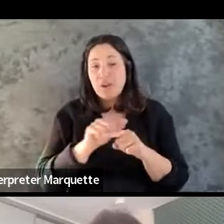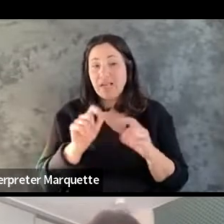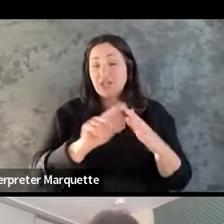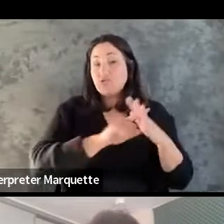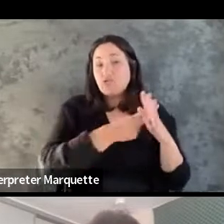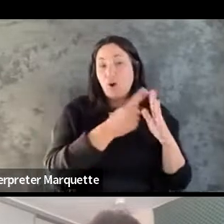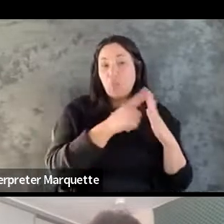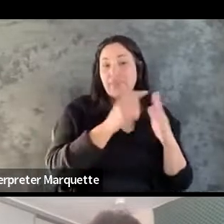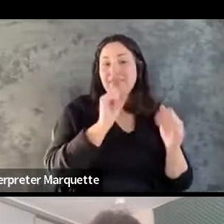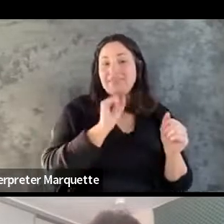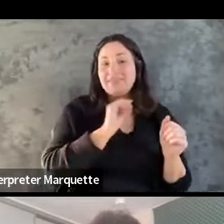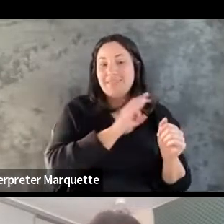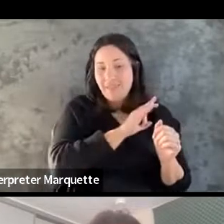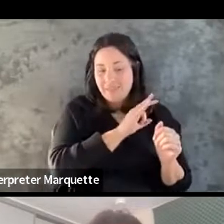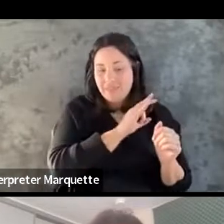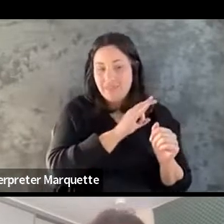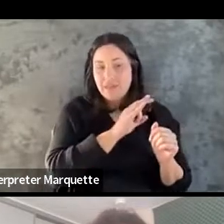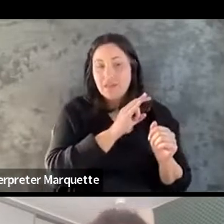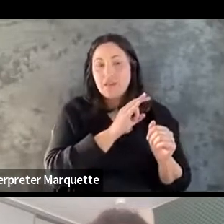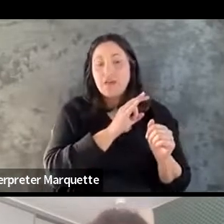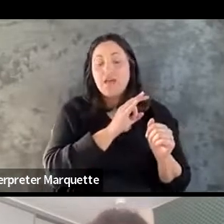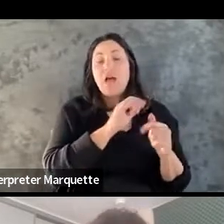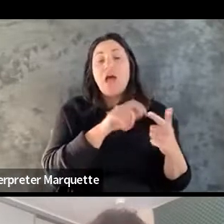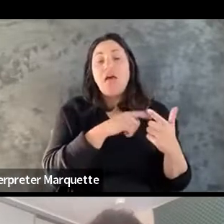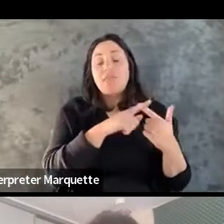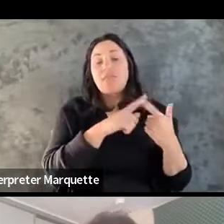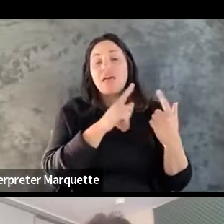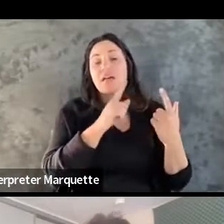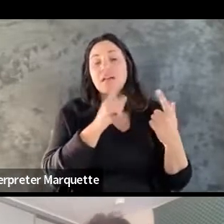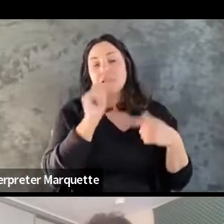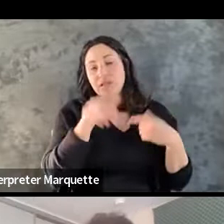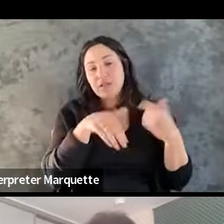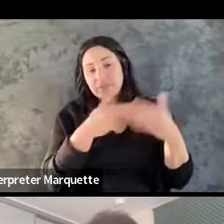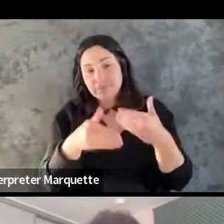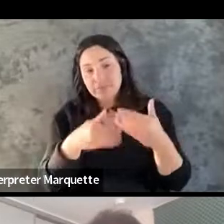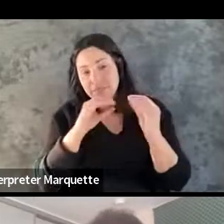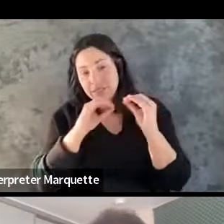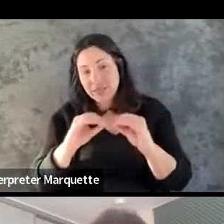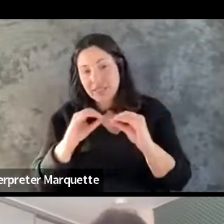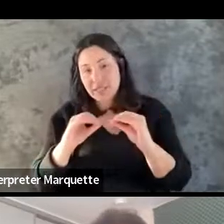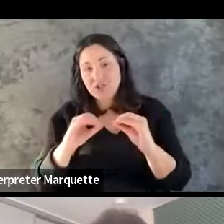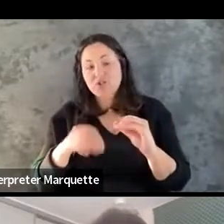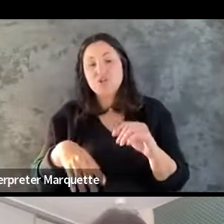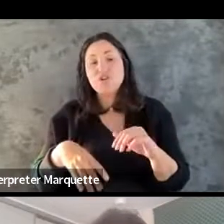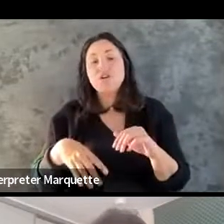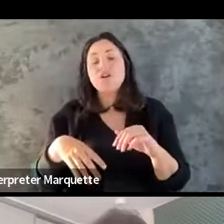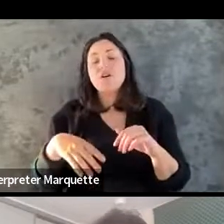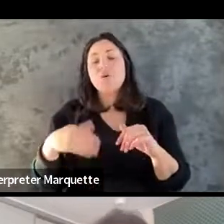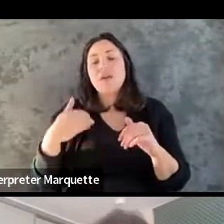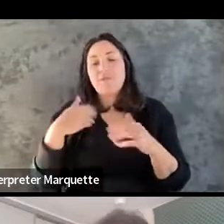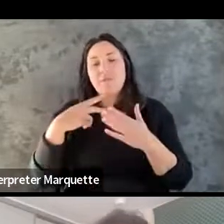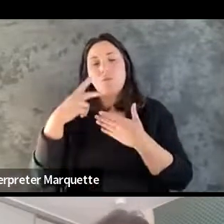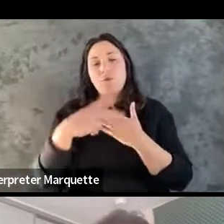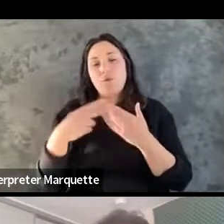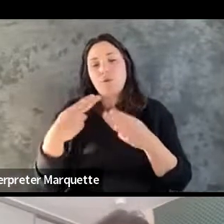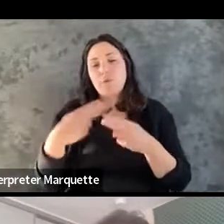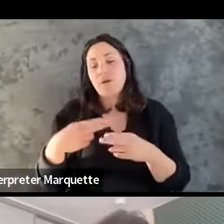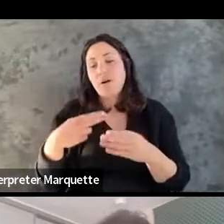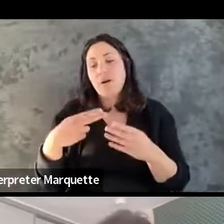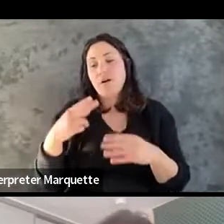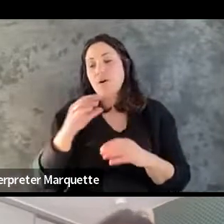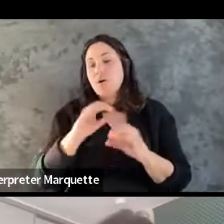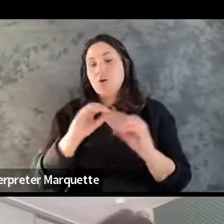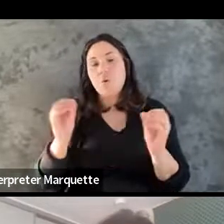staff, that's actually rolling down to our students as well, and in the No Place for Hate, which is